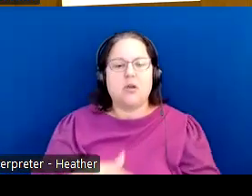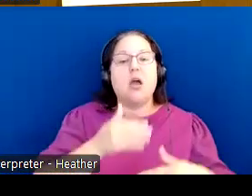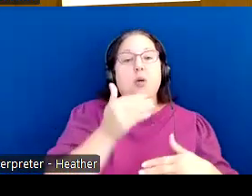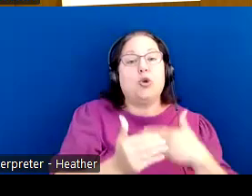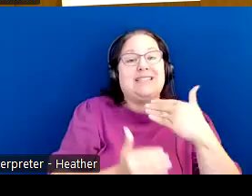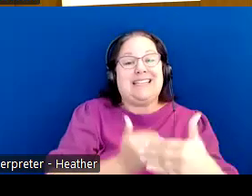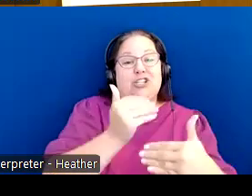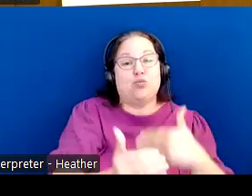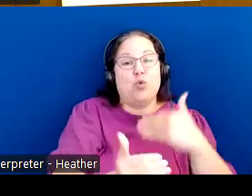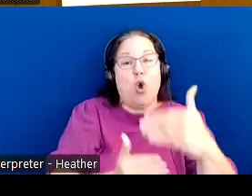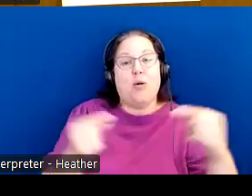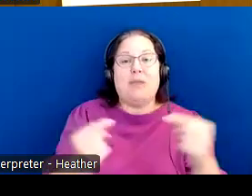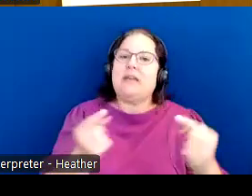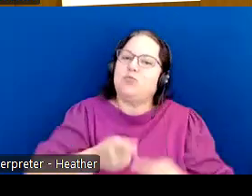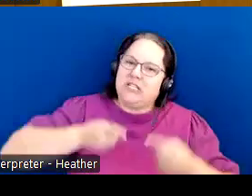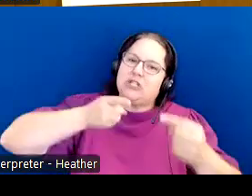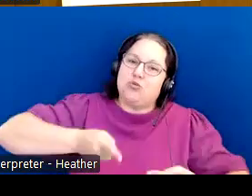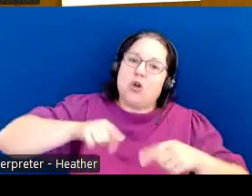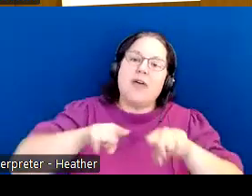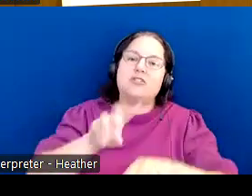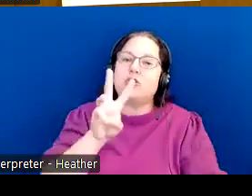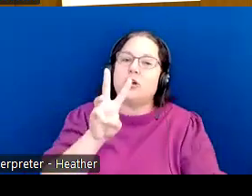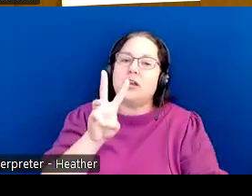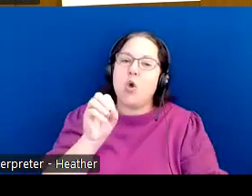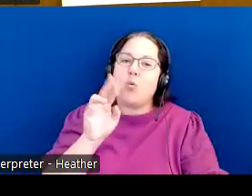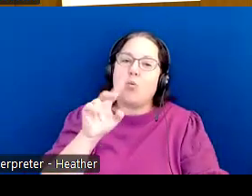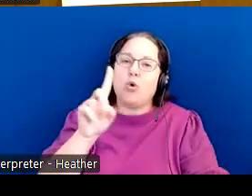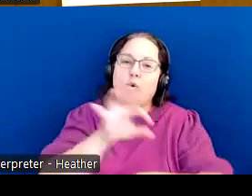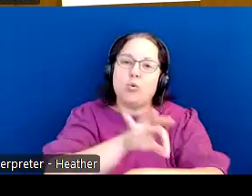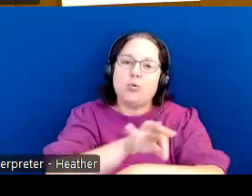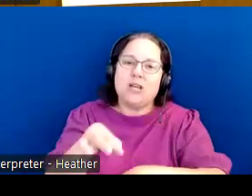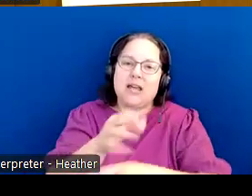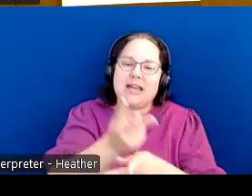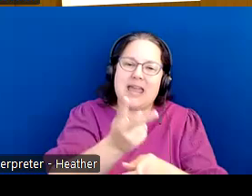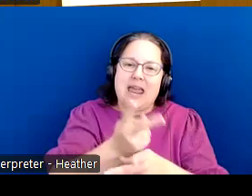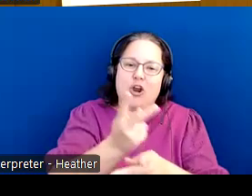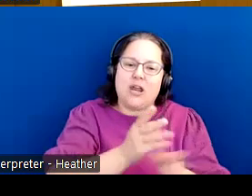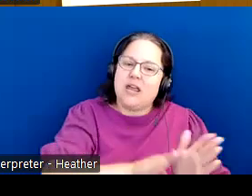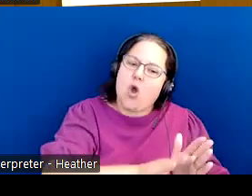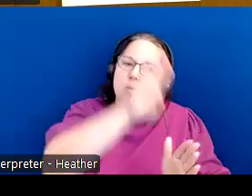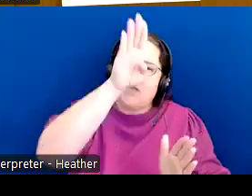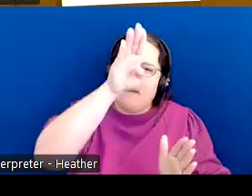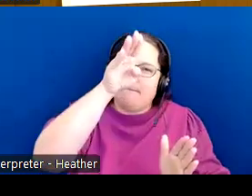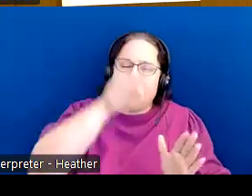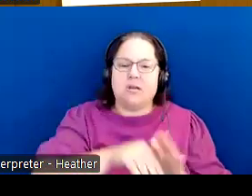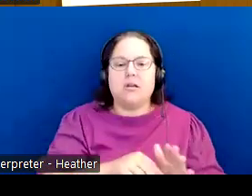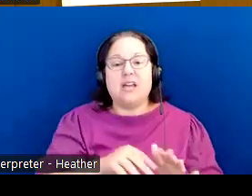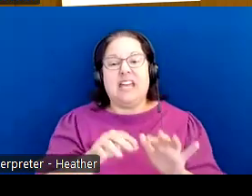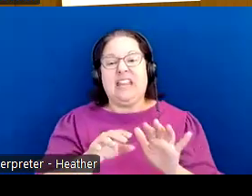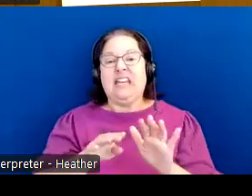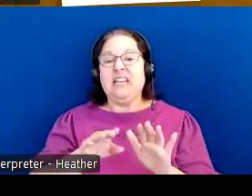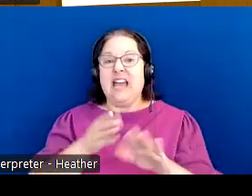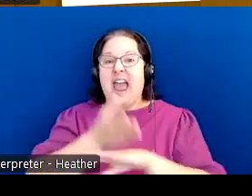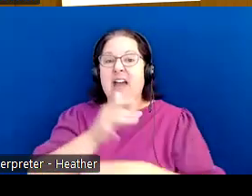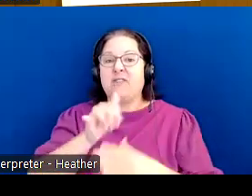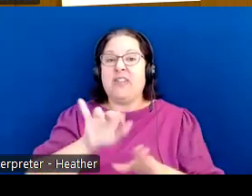it's the one we struggle with a lot. That is the pain during wound care that spikes during wound care, and then stays high a little bit